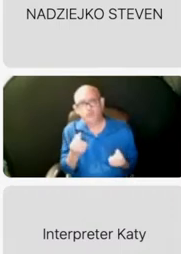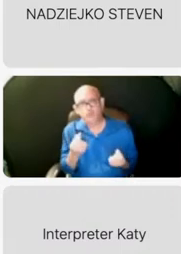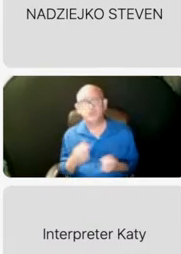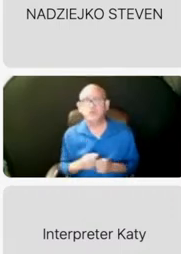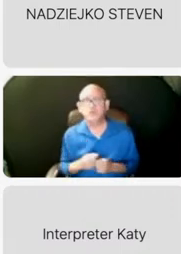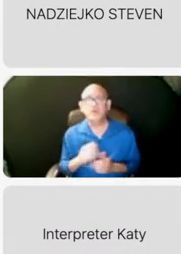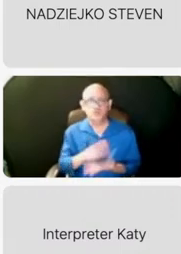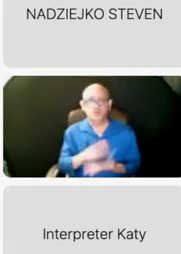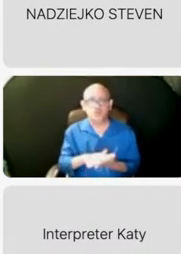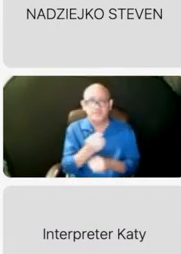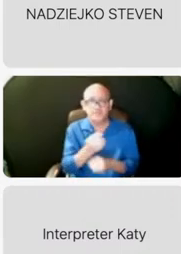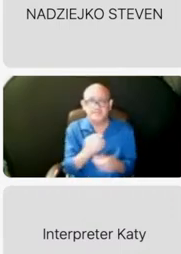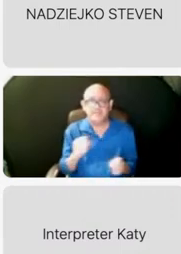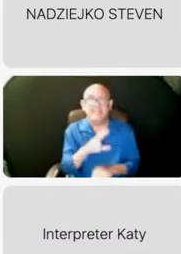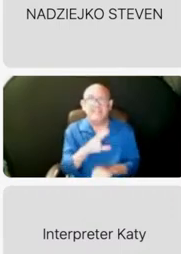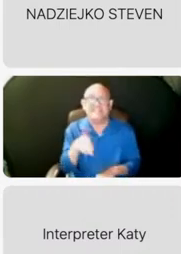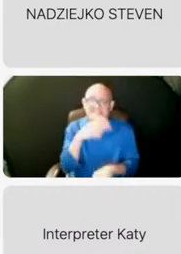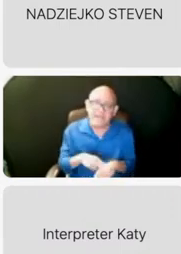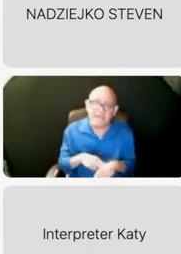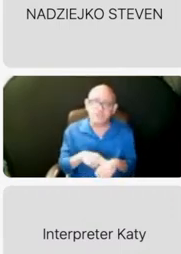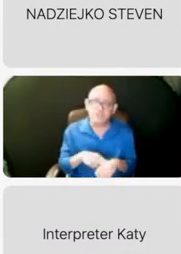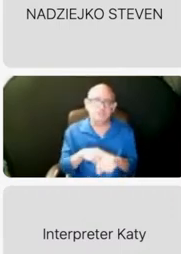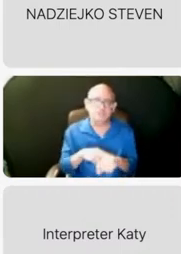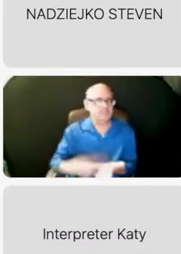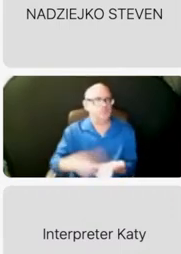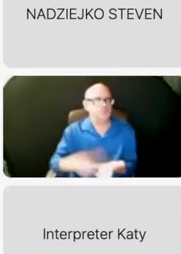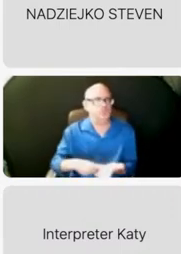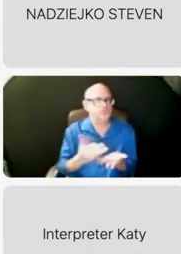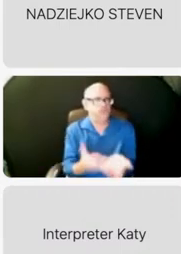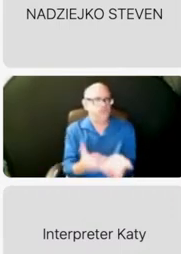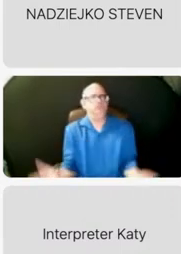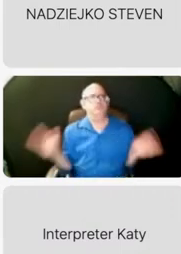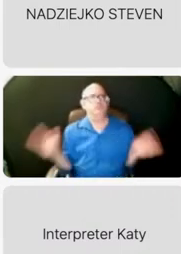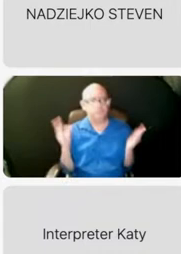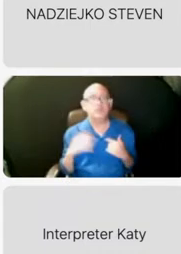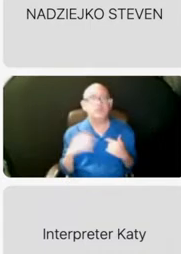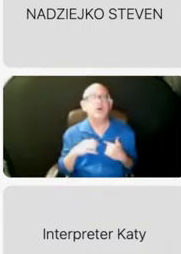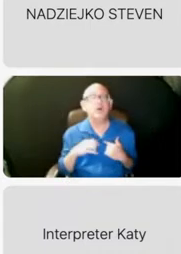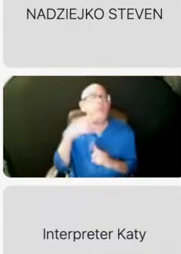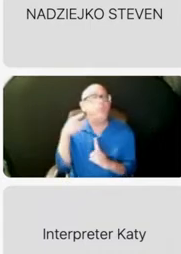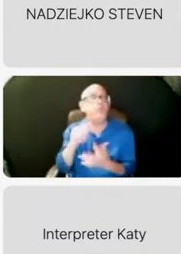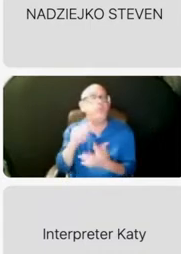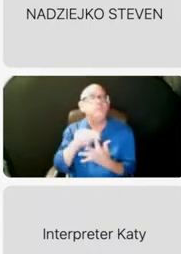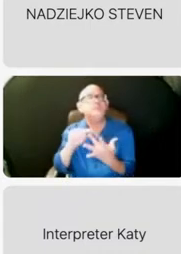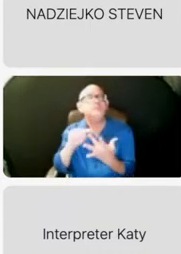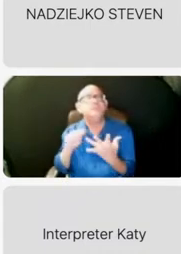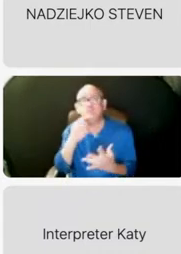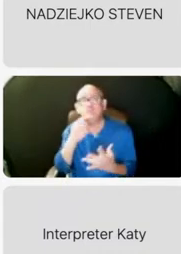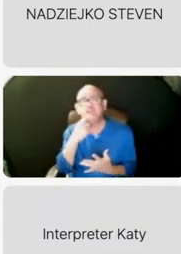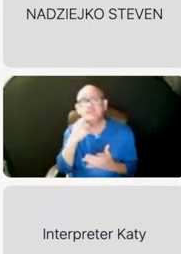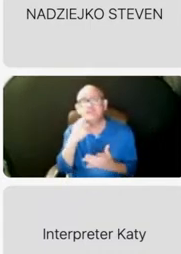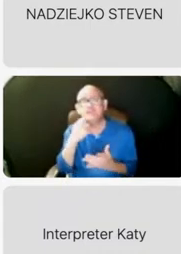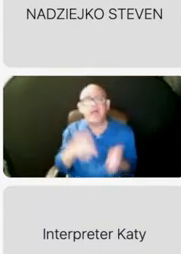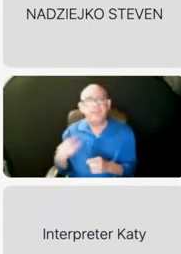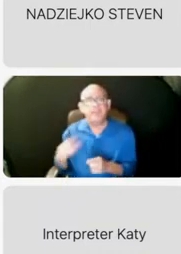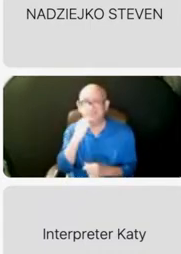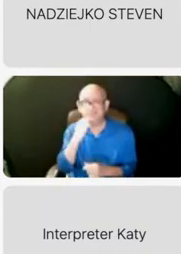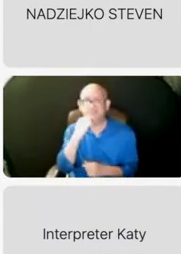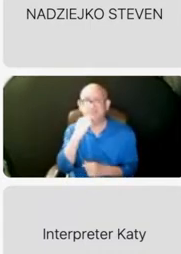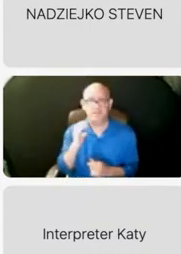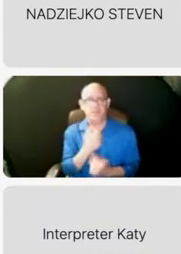national topic i'd like to point out just a couple of recent facts of the daily functions within our security